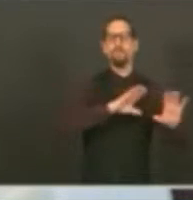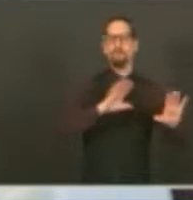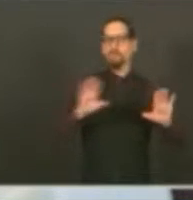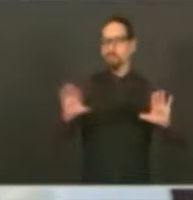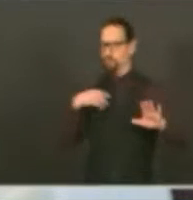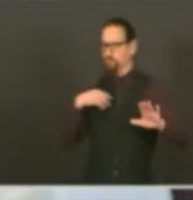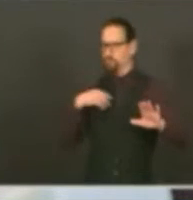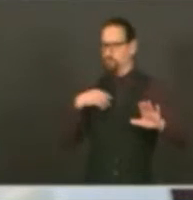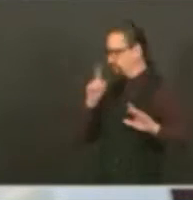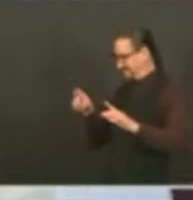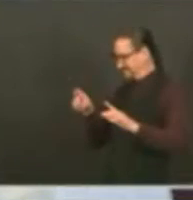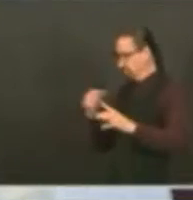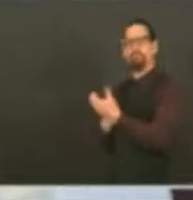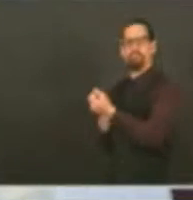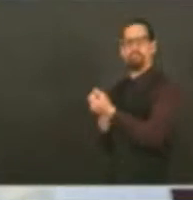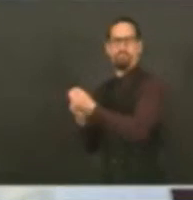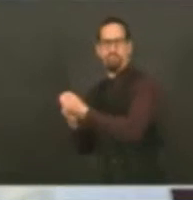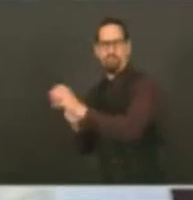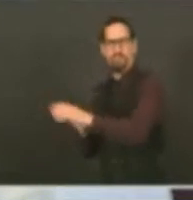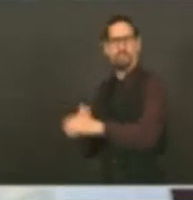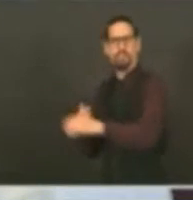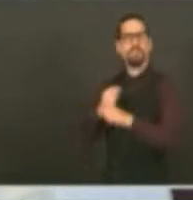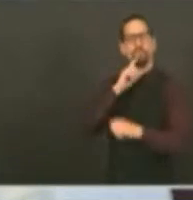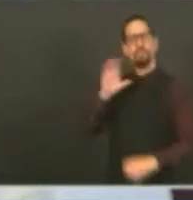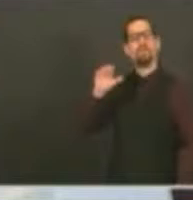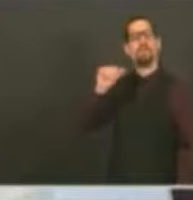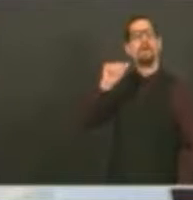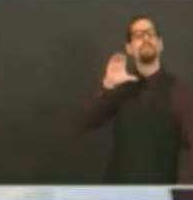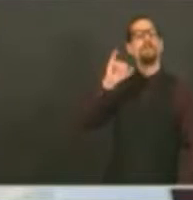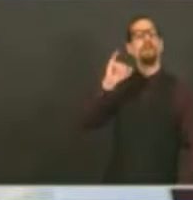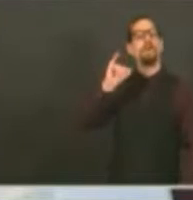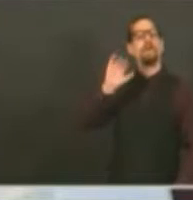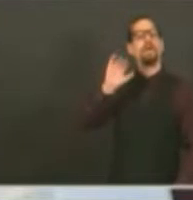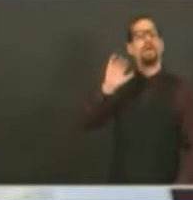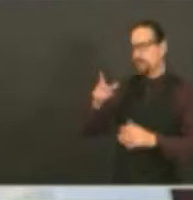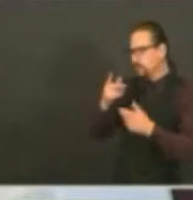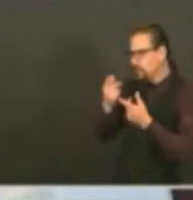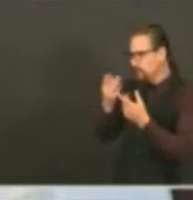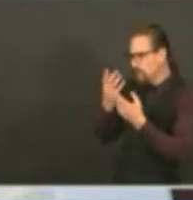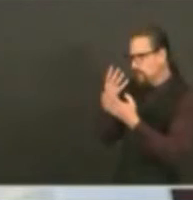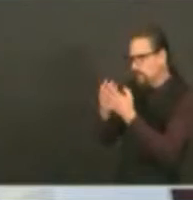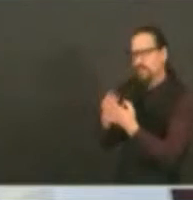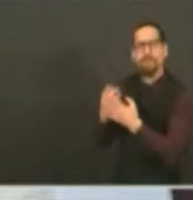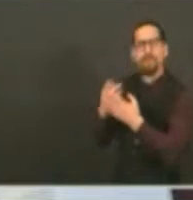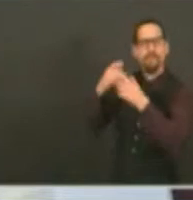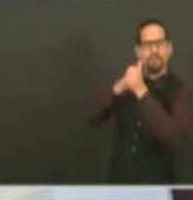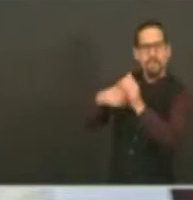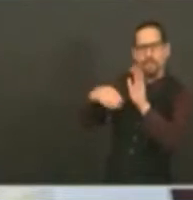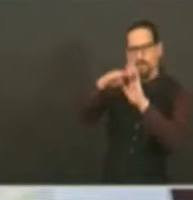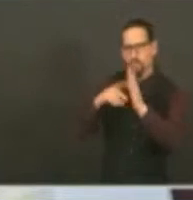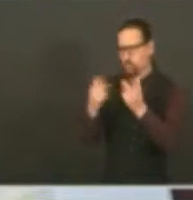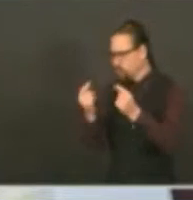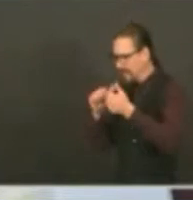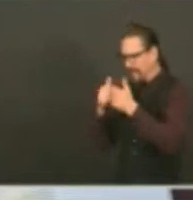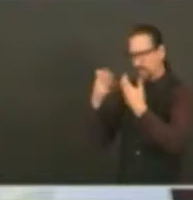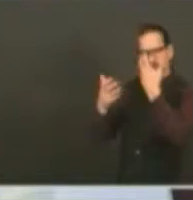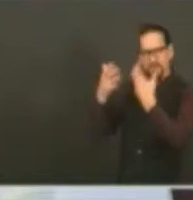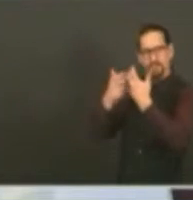Corrections leadership, help ensure that there isn't any increase in spread, and make sure that